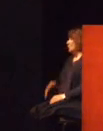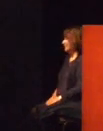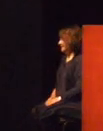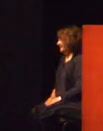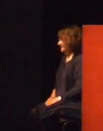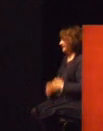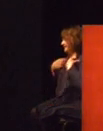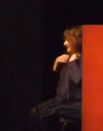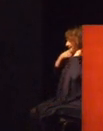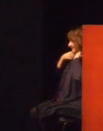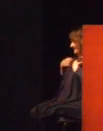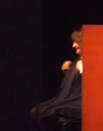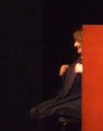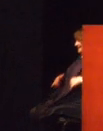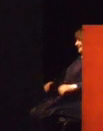for me.